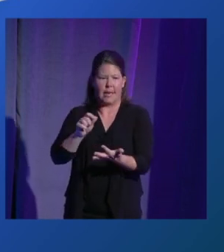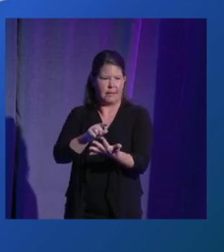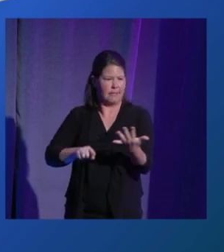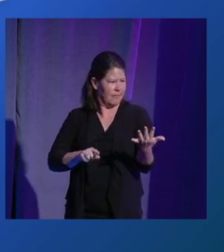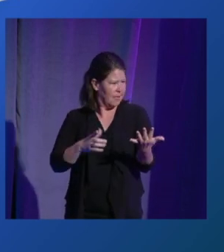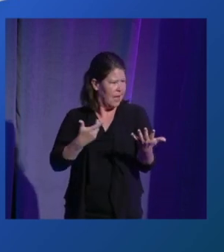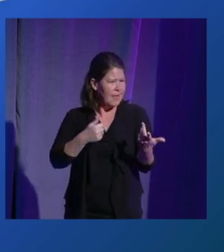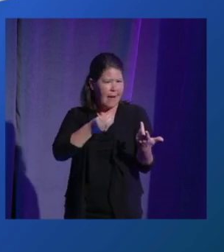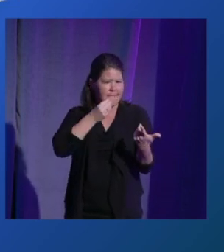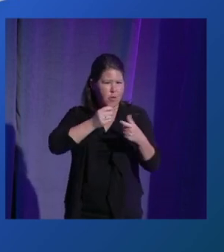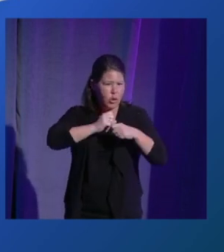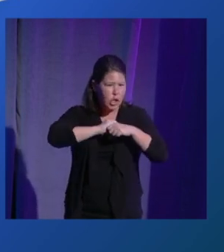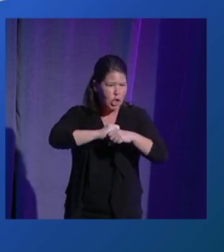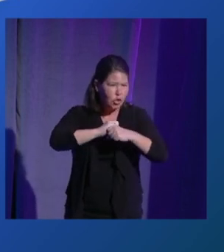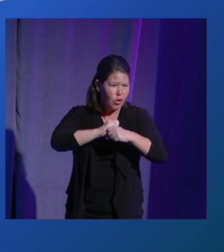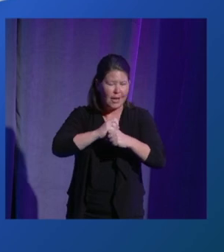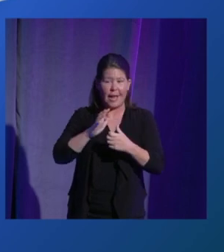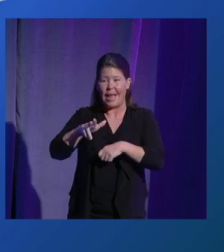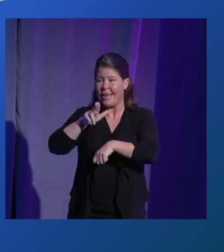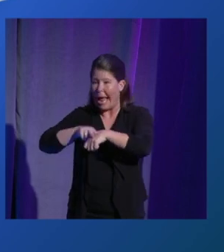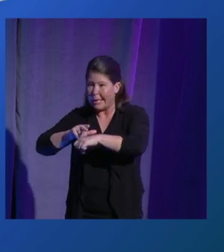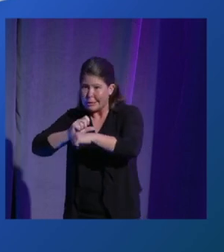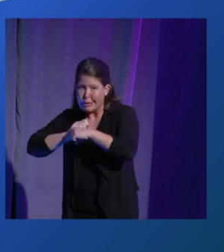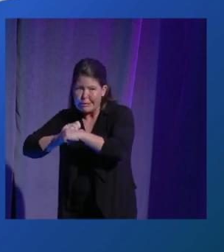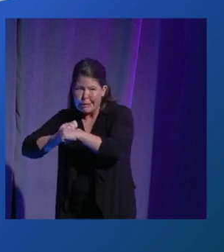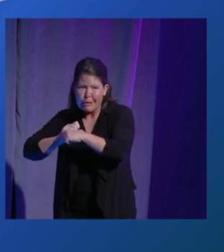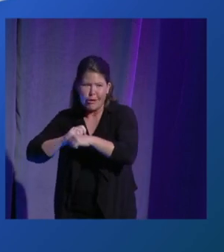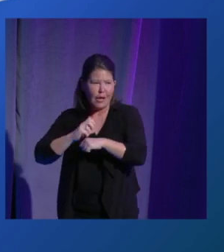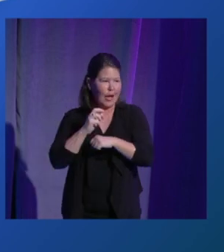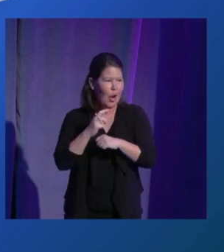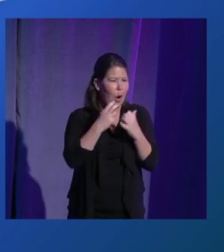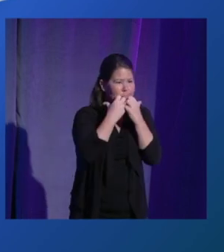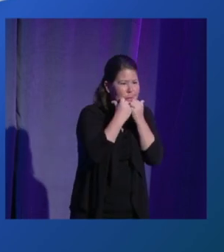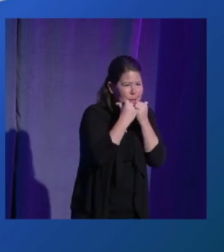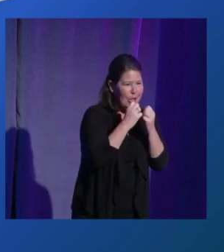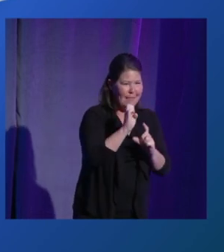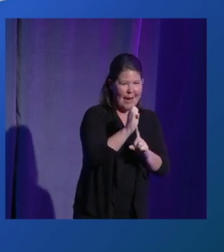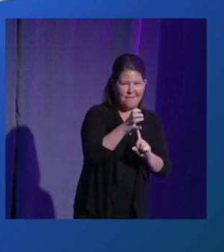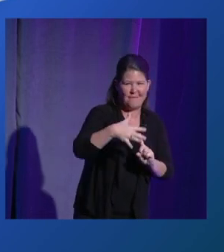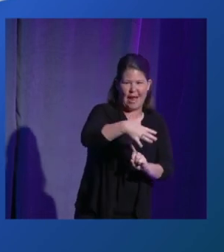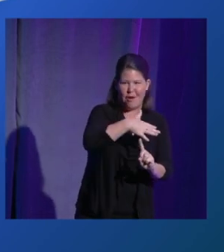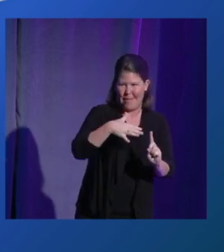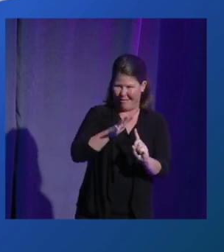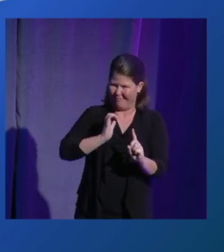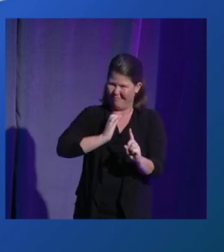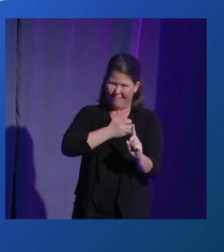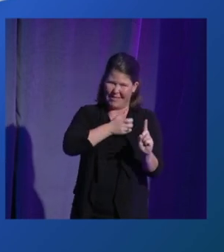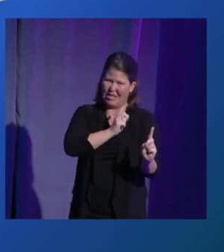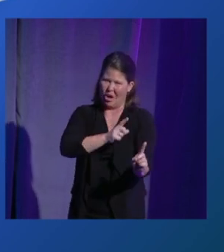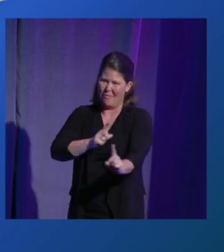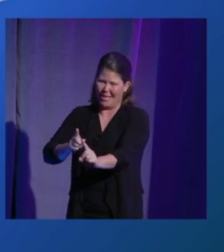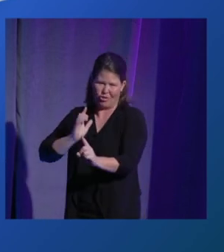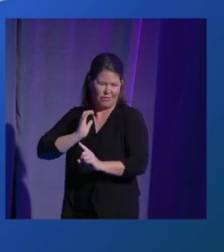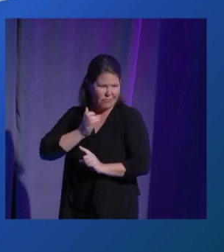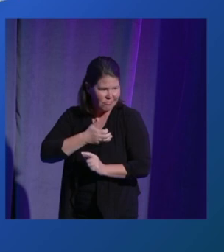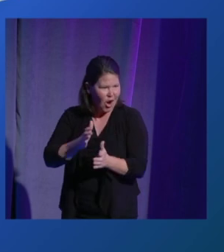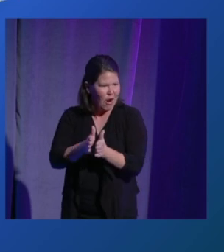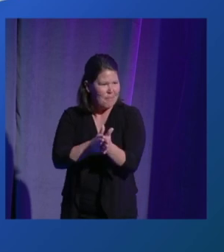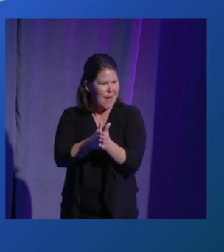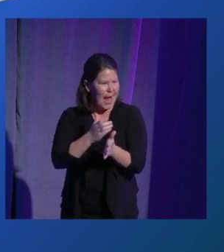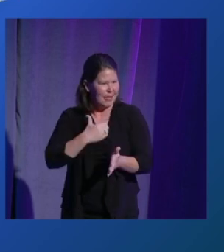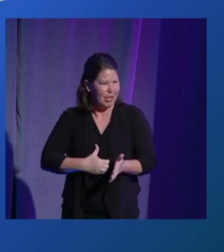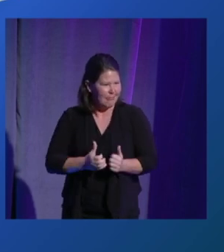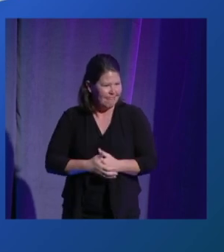food security issue national security issue or preserving environment you have to have a mission passion and be persistent I love